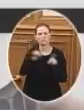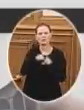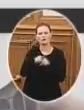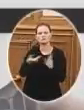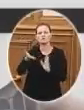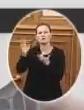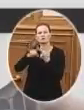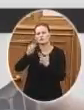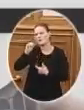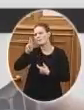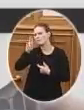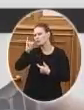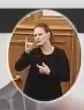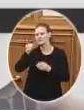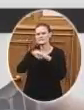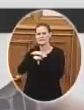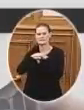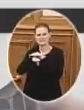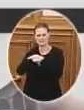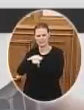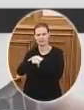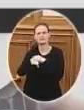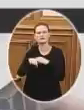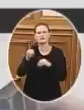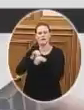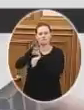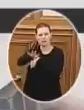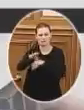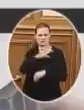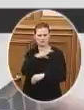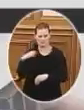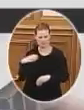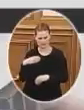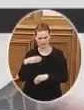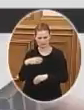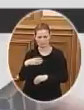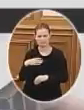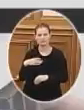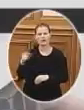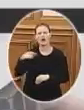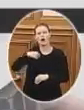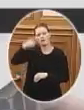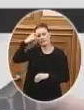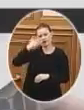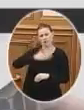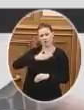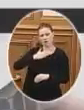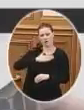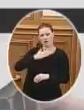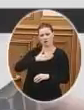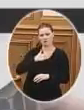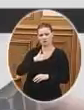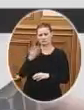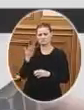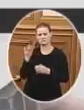Committee, and that has helped shape a much stronger, I think, more proactive accessibility section in the People Plan, and I continue to